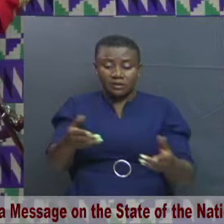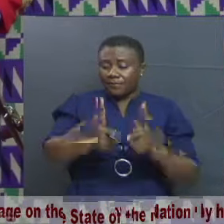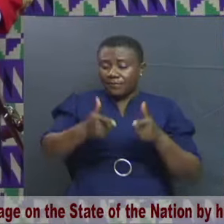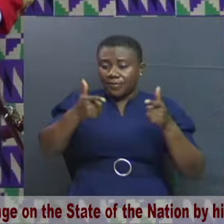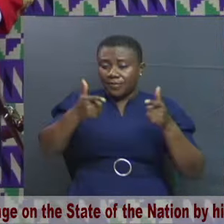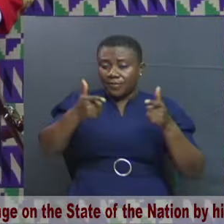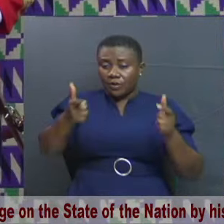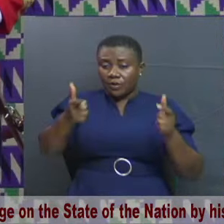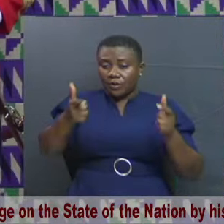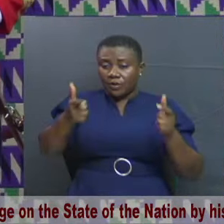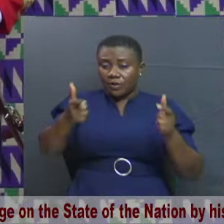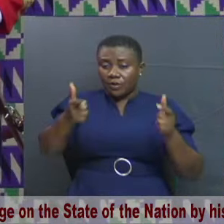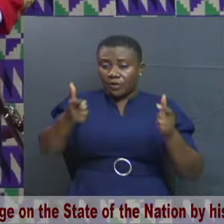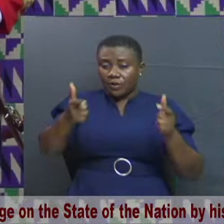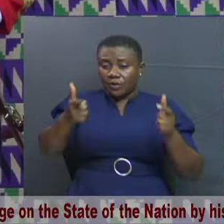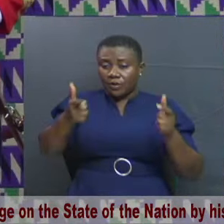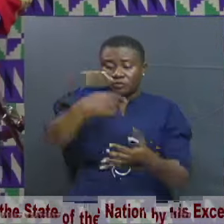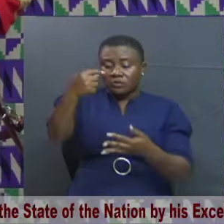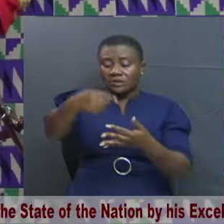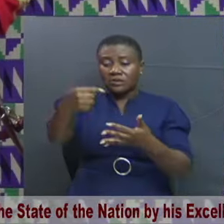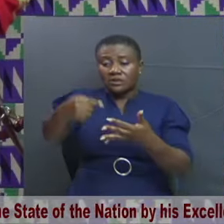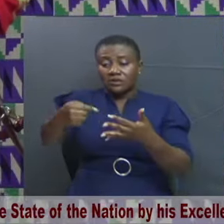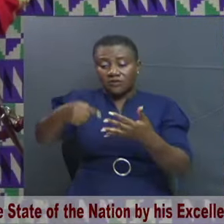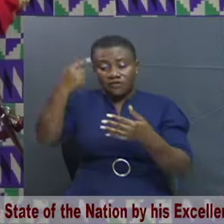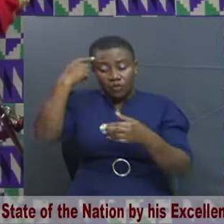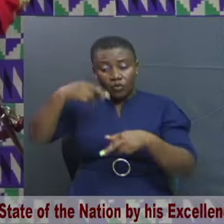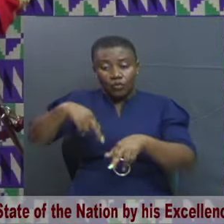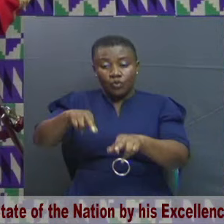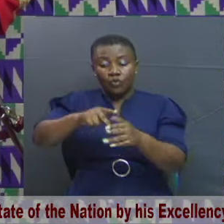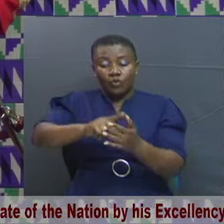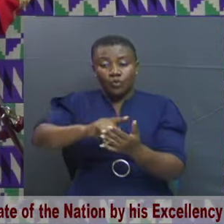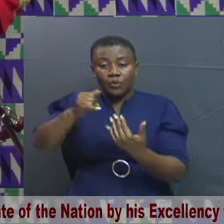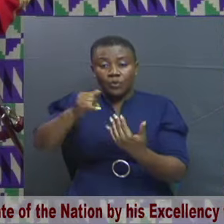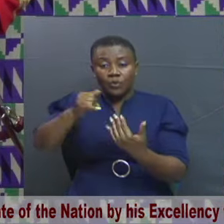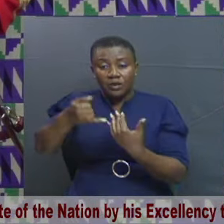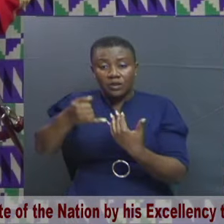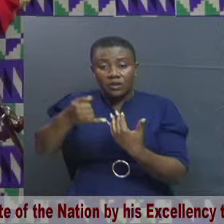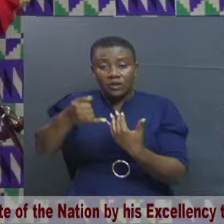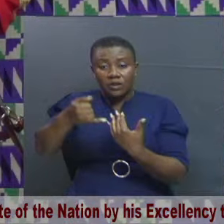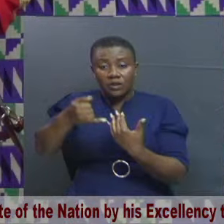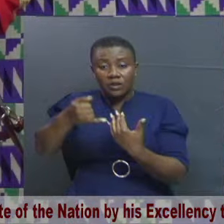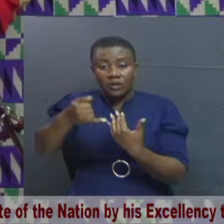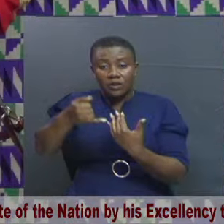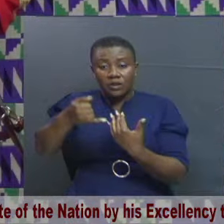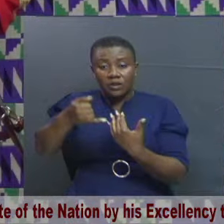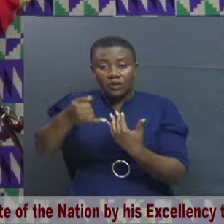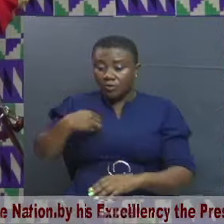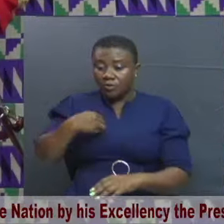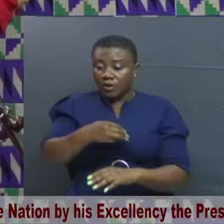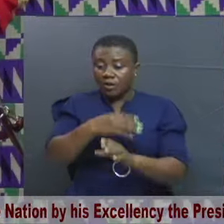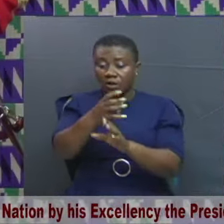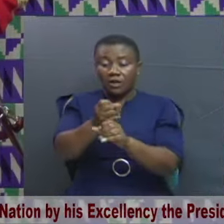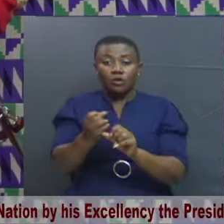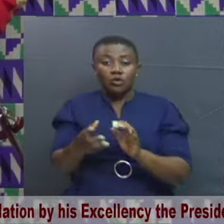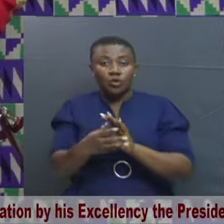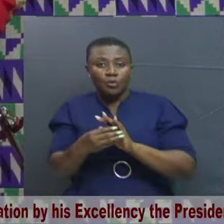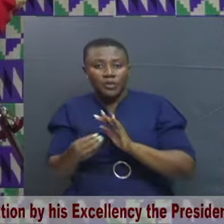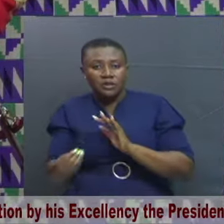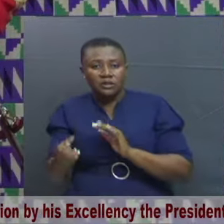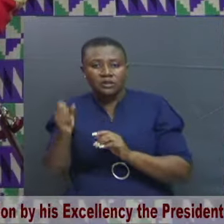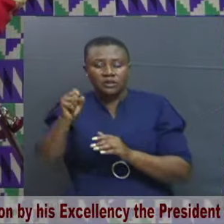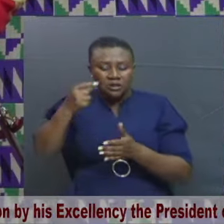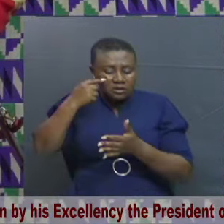details of the road projects around the country and all honorable members were given copies to go through at their